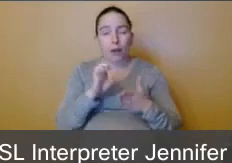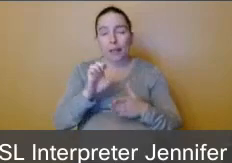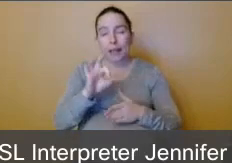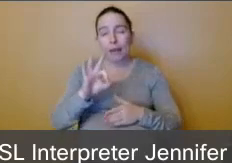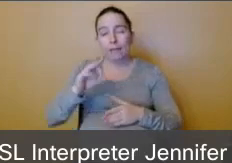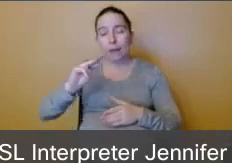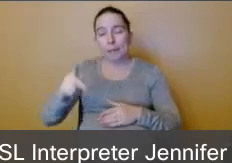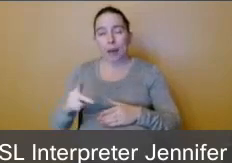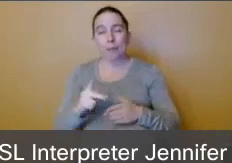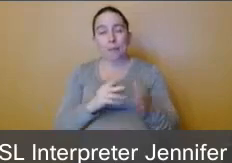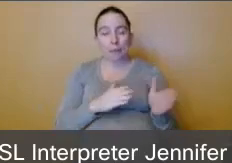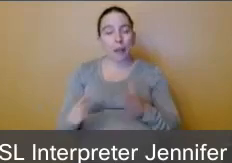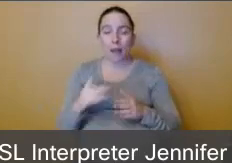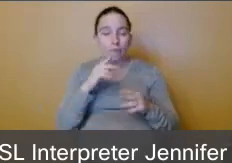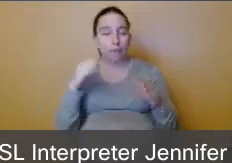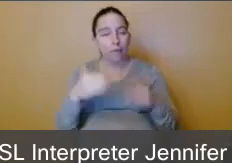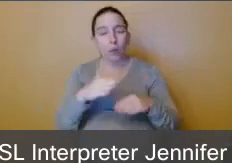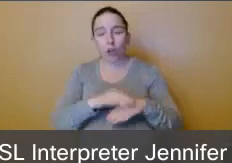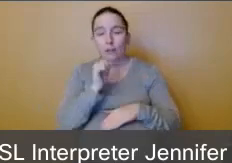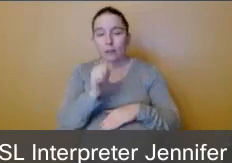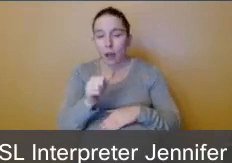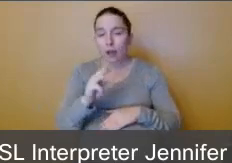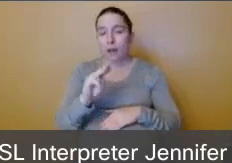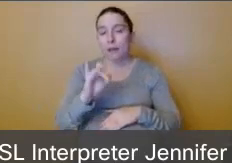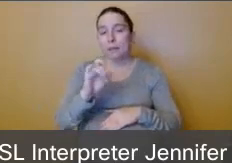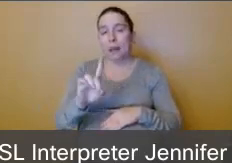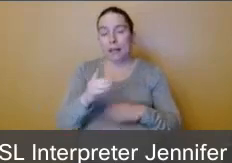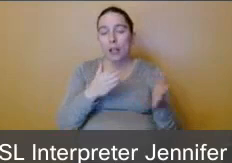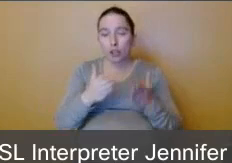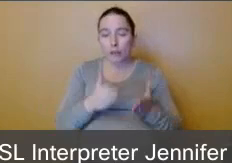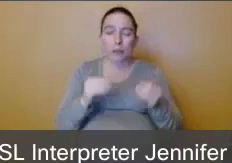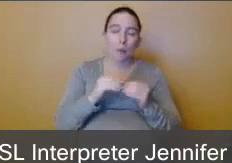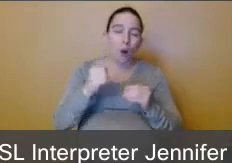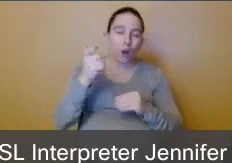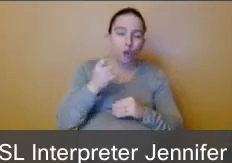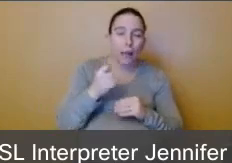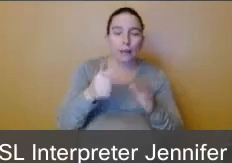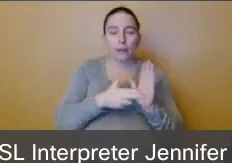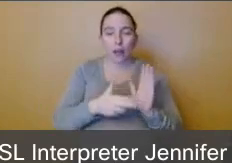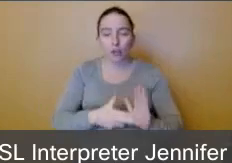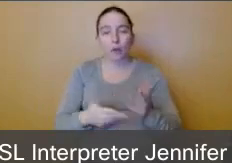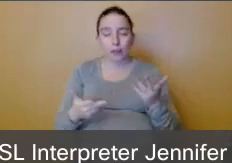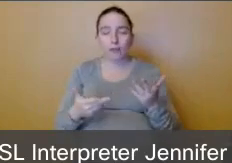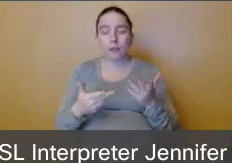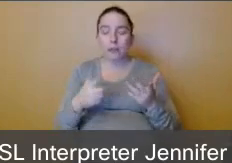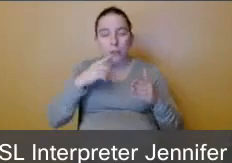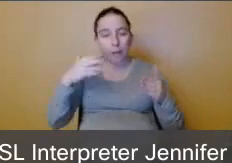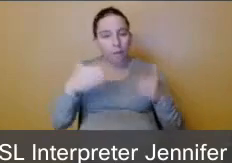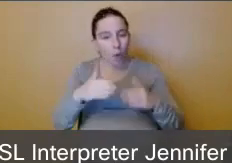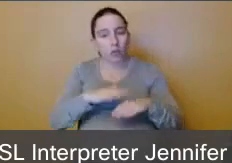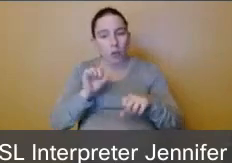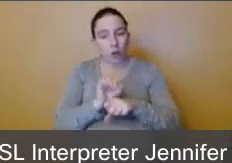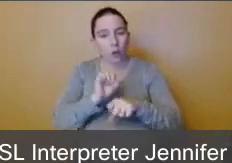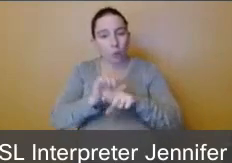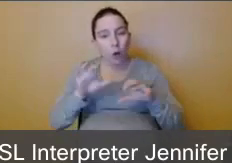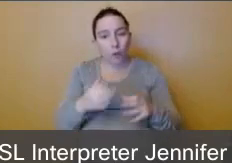non-Medicaid services, and really more grants and contracts that also focus on workforce and